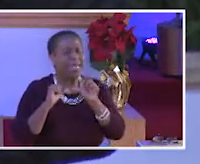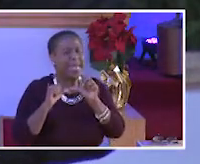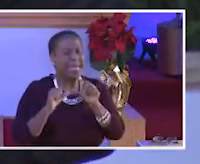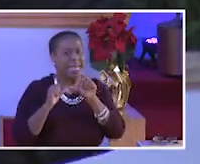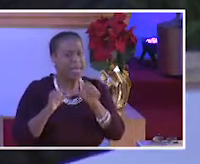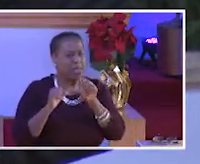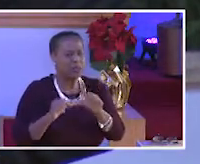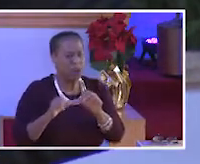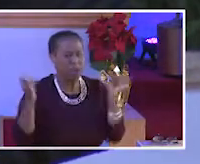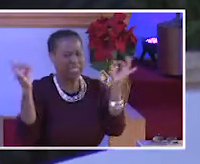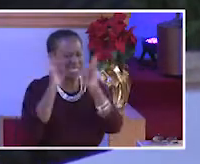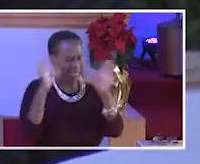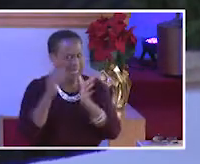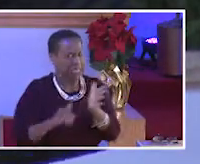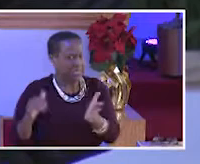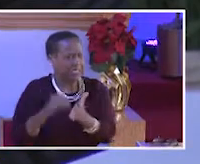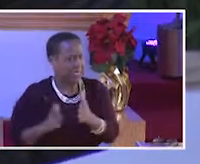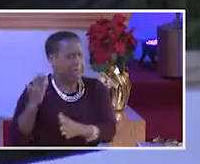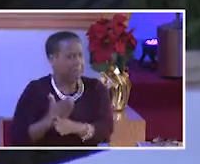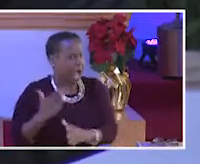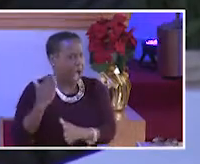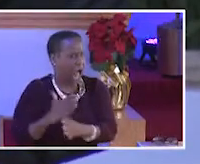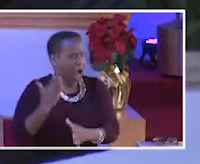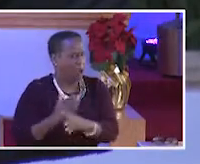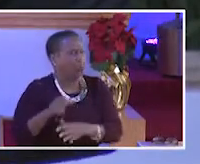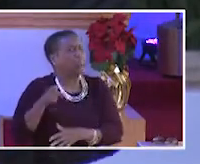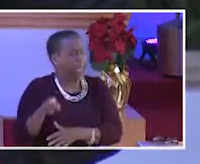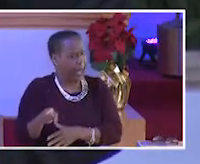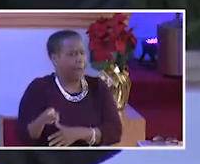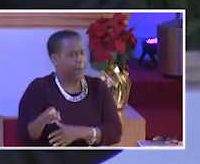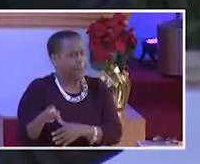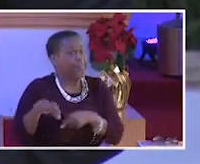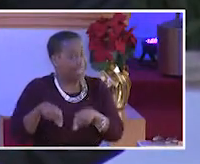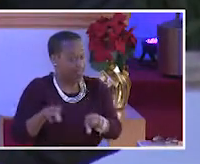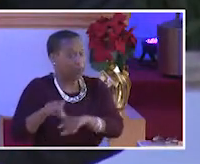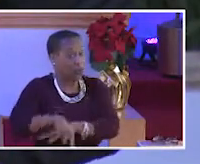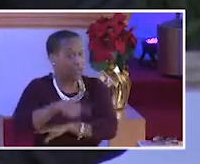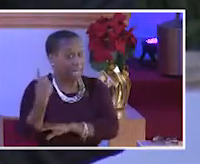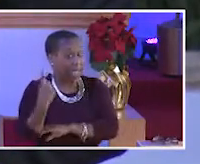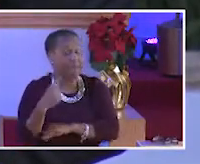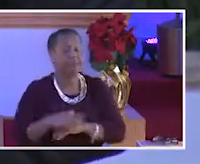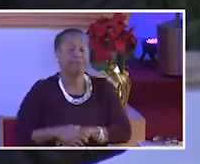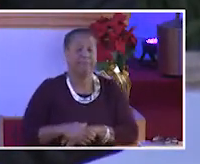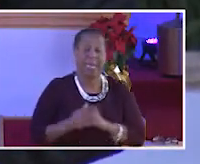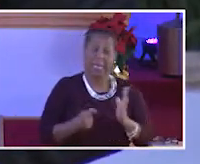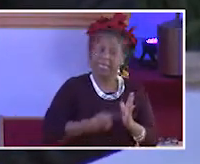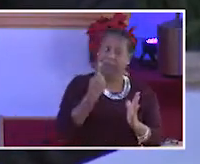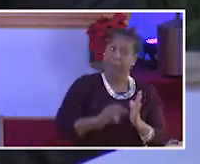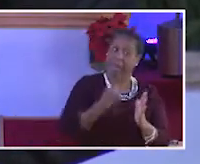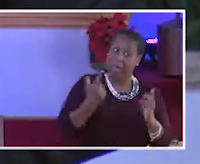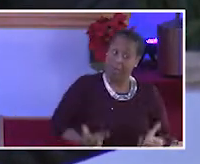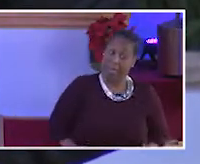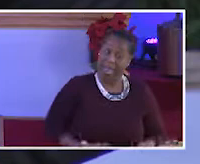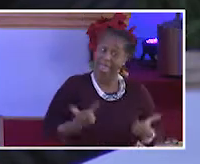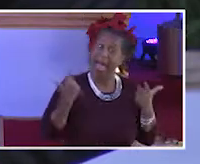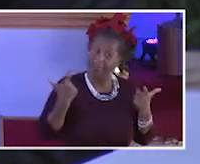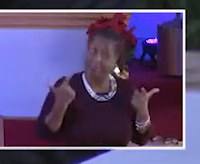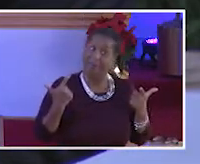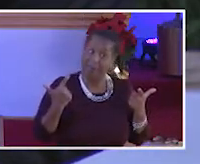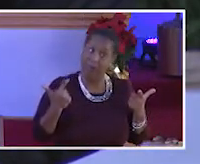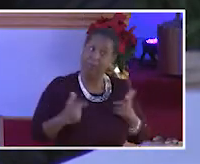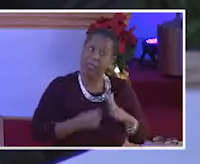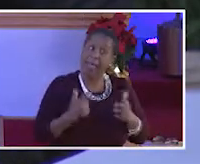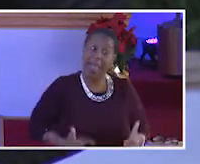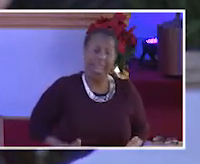on terrorizing him even by day. Beloved, sometimes life brings us to the moments